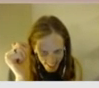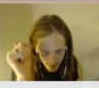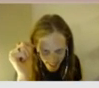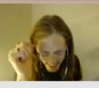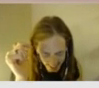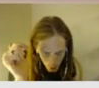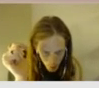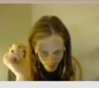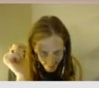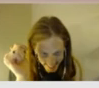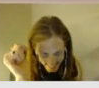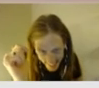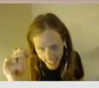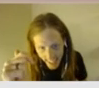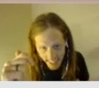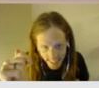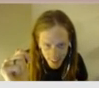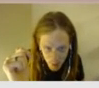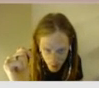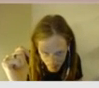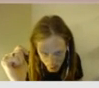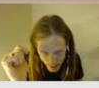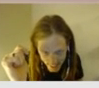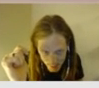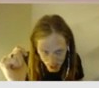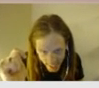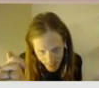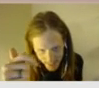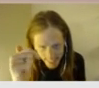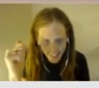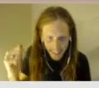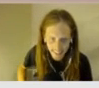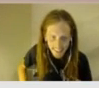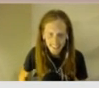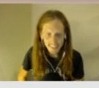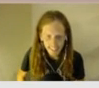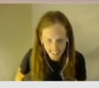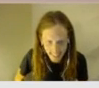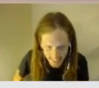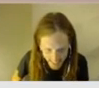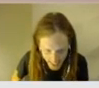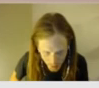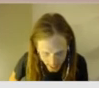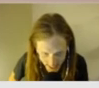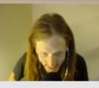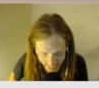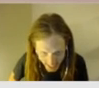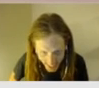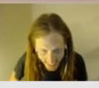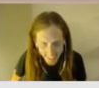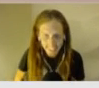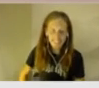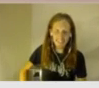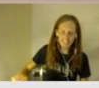Chinese, Vietnamese owned businesses and you'll be sure to get some shots. Well done. Yeah. They'll say yes. That's you can tangible. Stay. That's strategic right